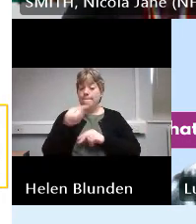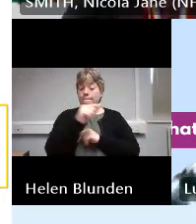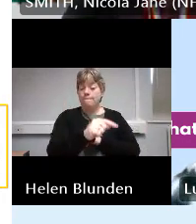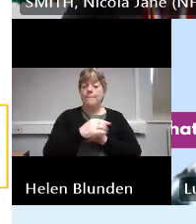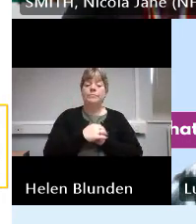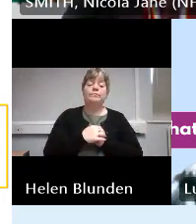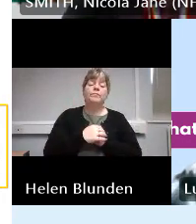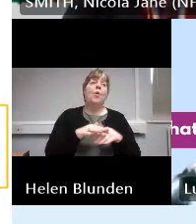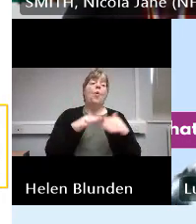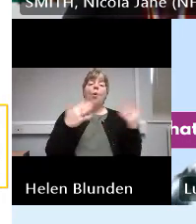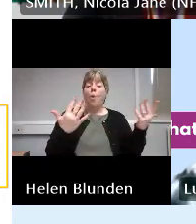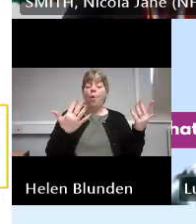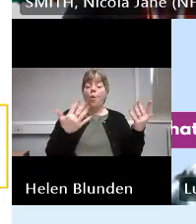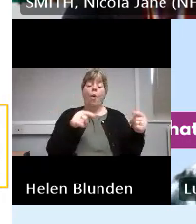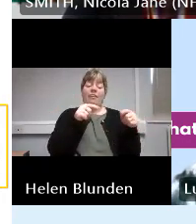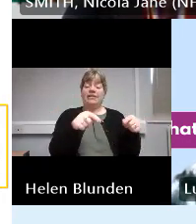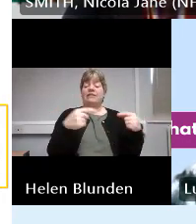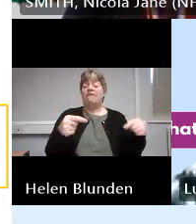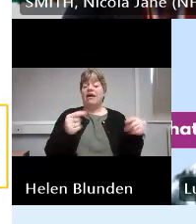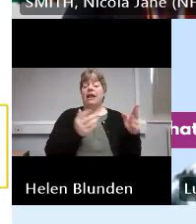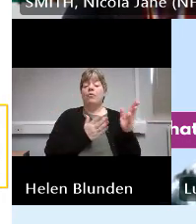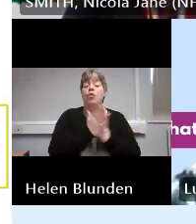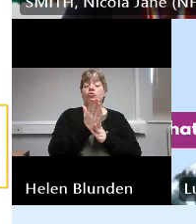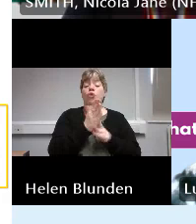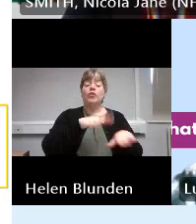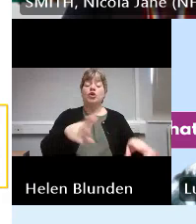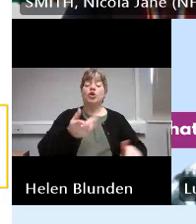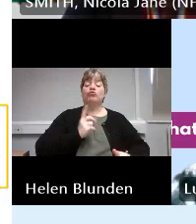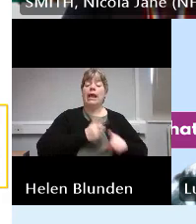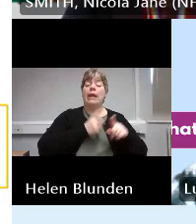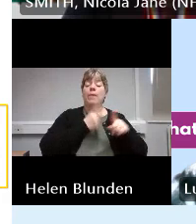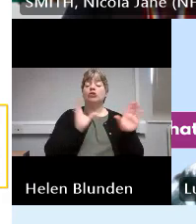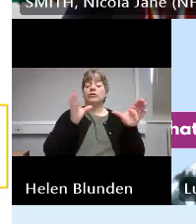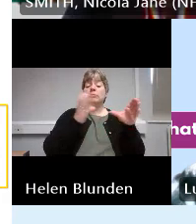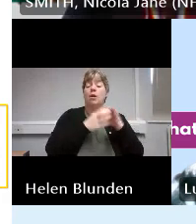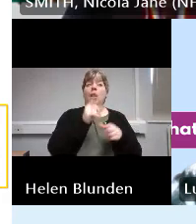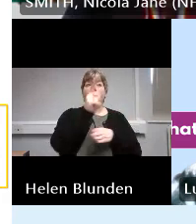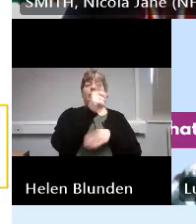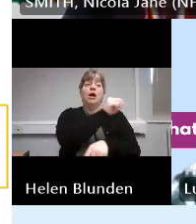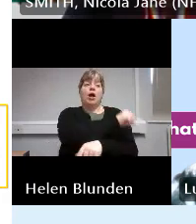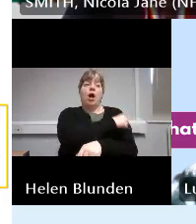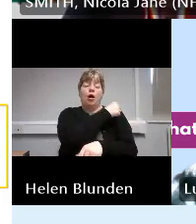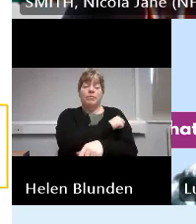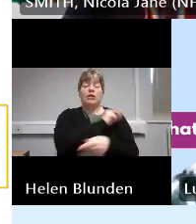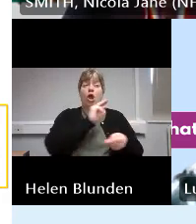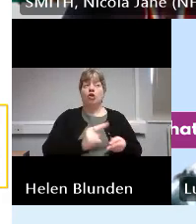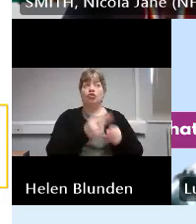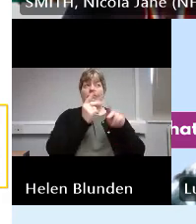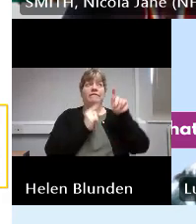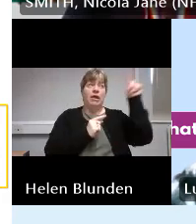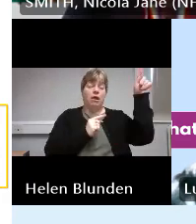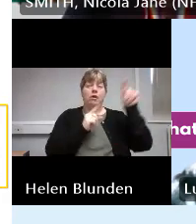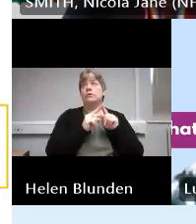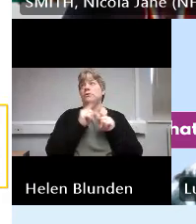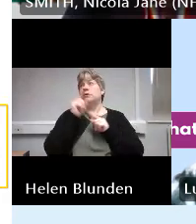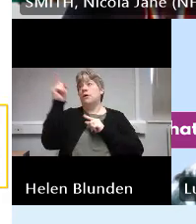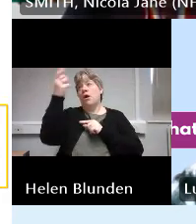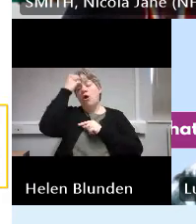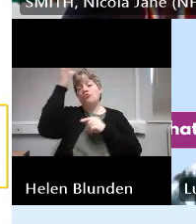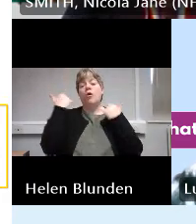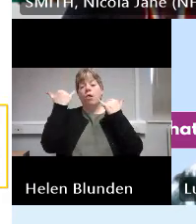CAMHS, or it's available through the children's emergency departments at both Chesterfield Royal or Royal